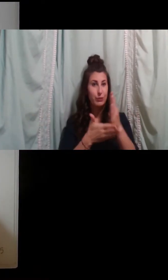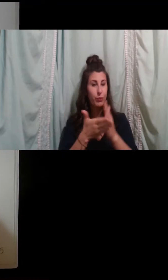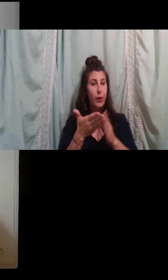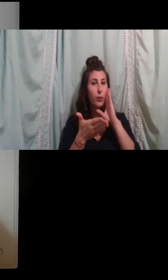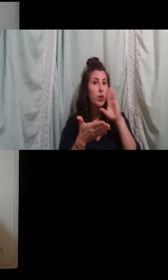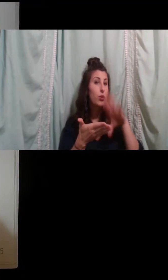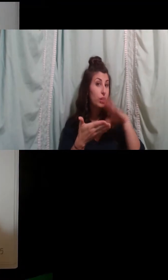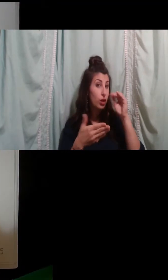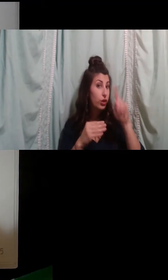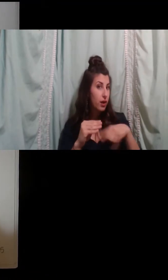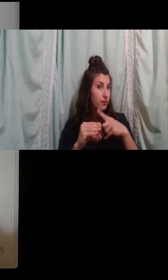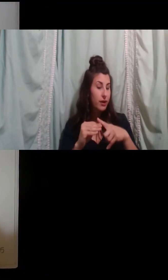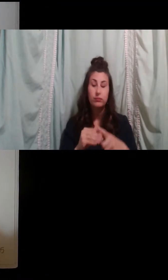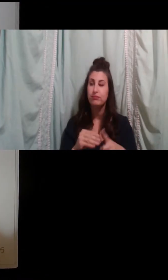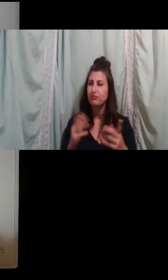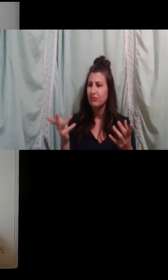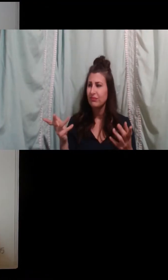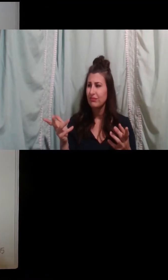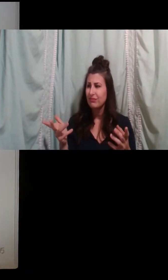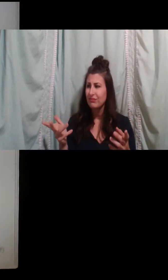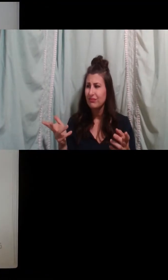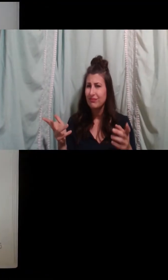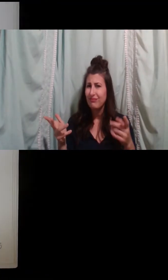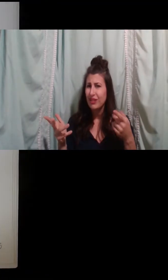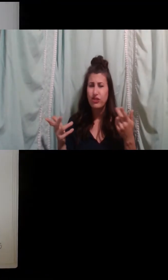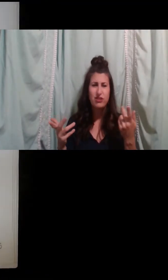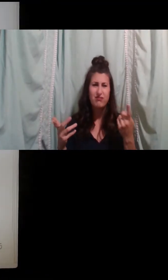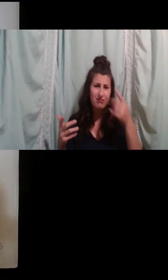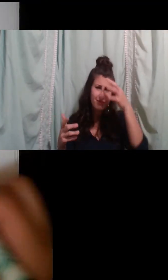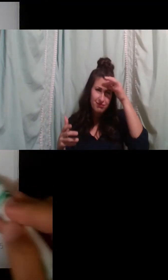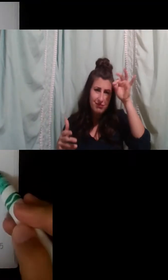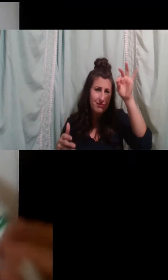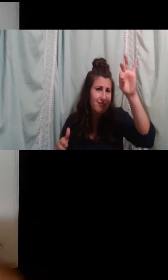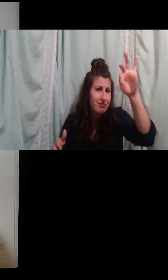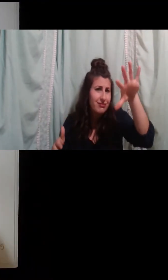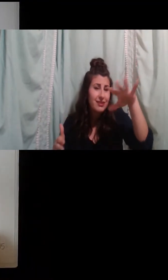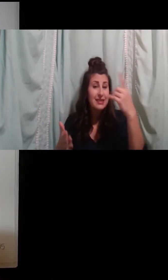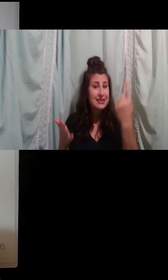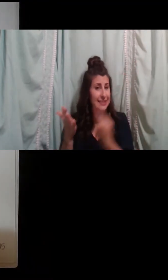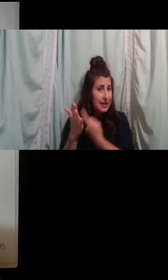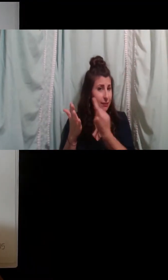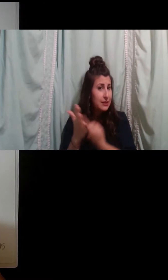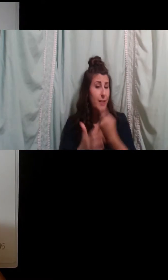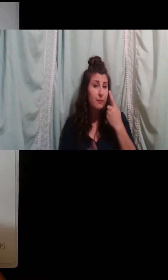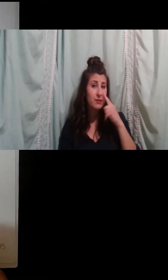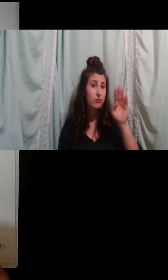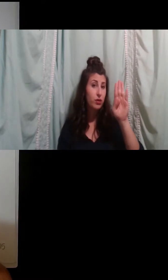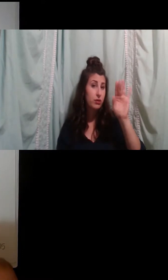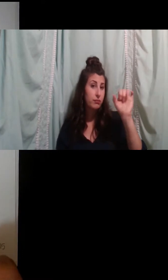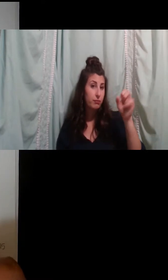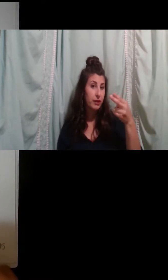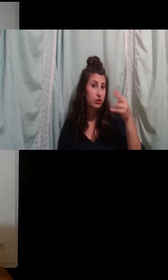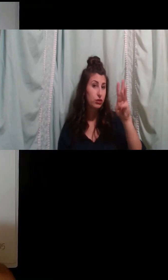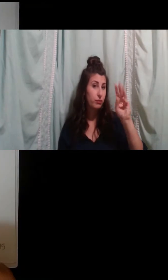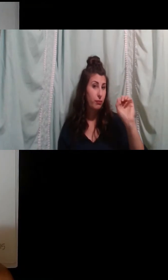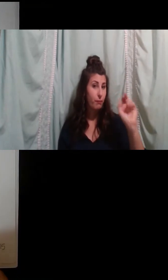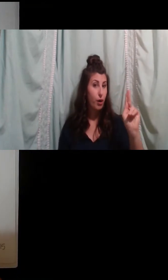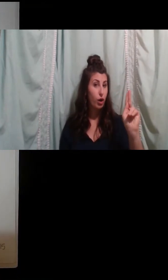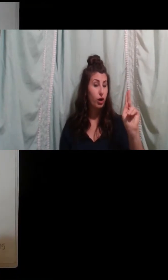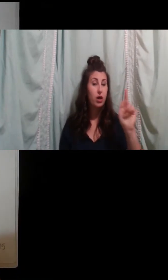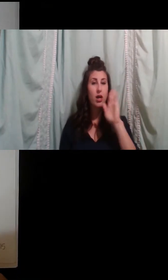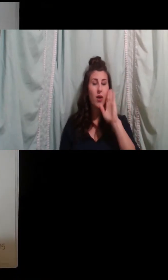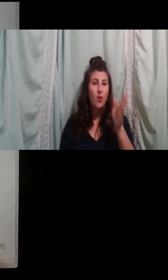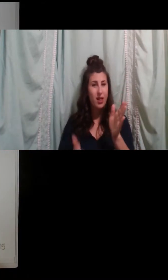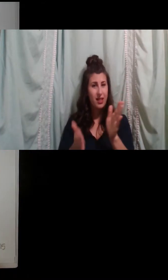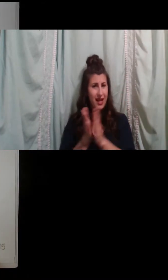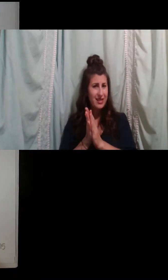part is about. All right. And just a little pointer, sometimes on benchmarks, it may ask